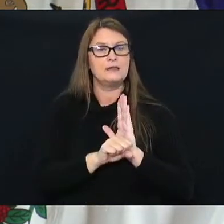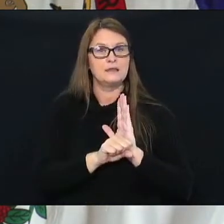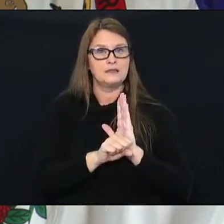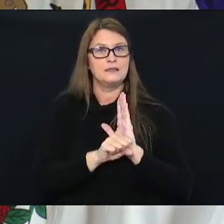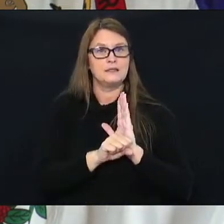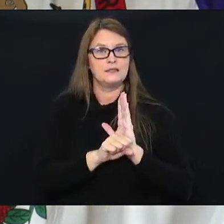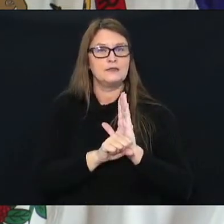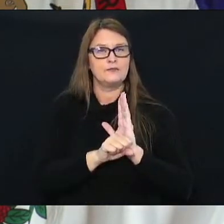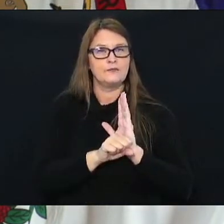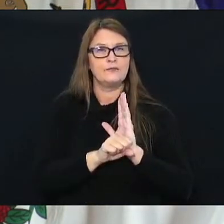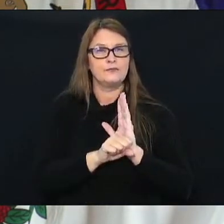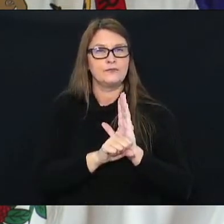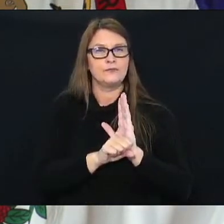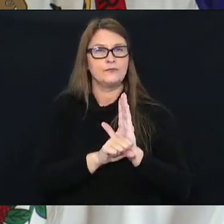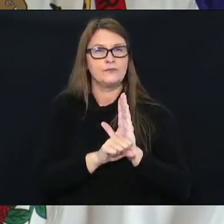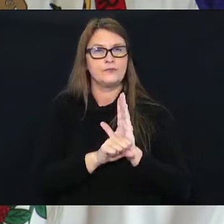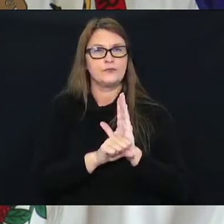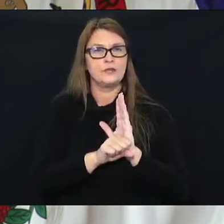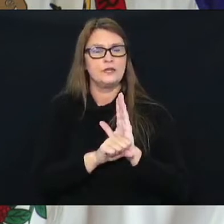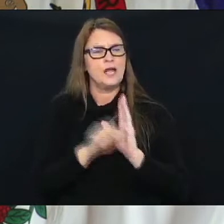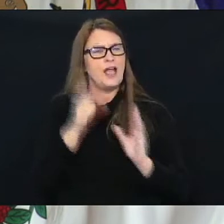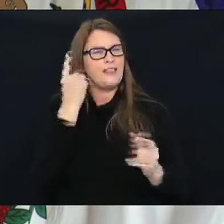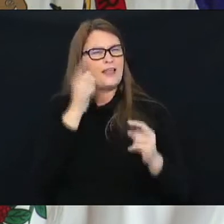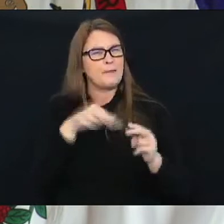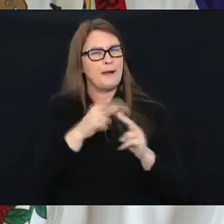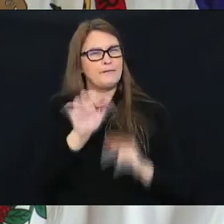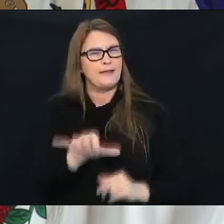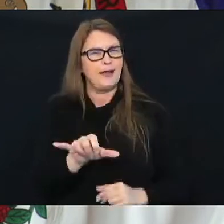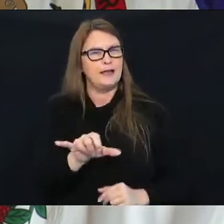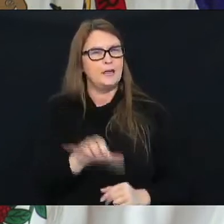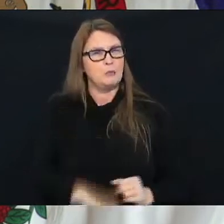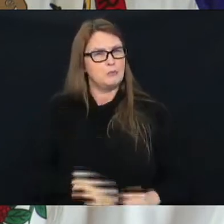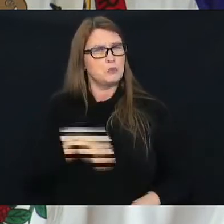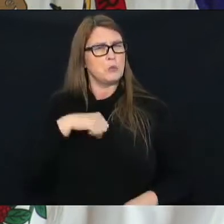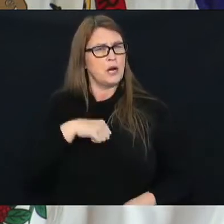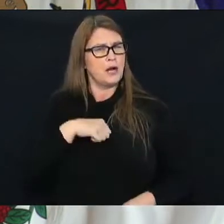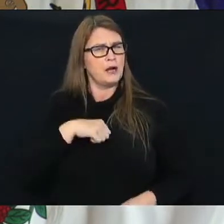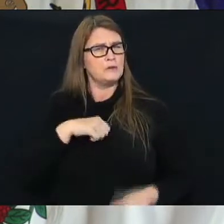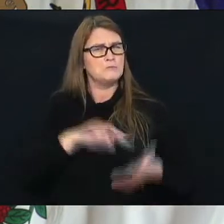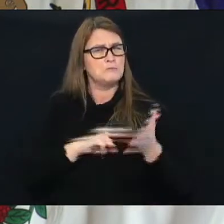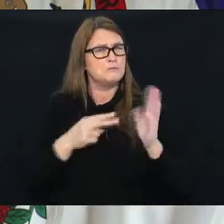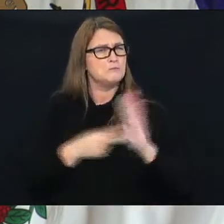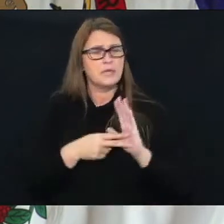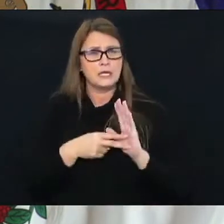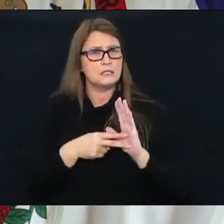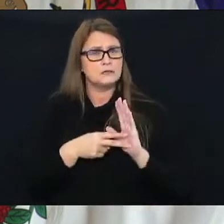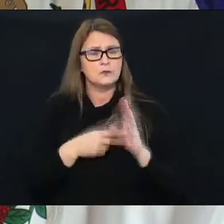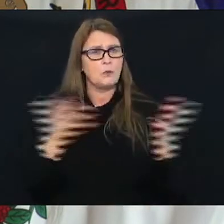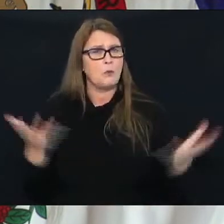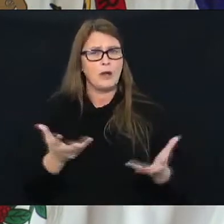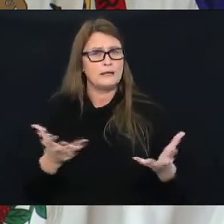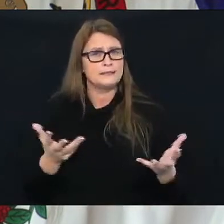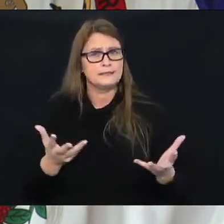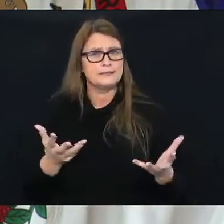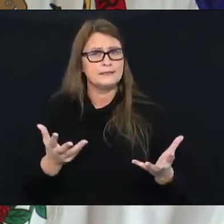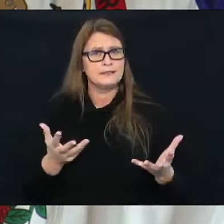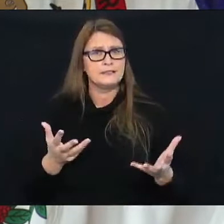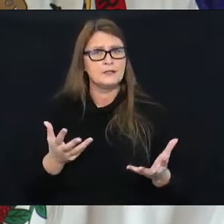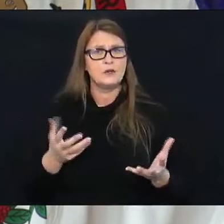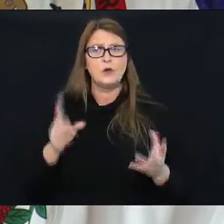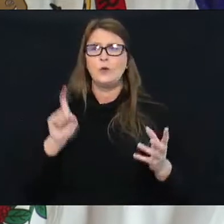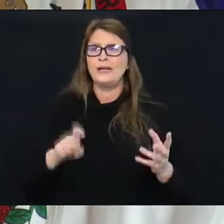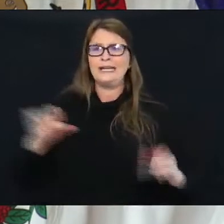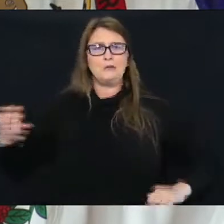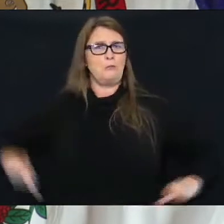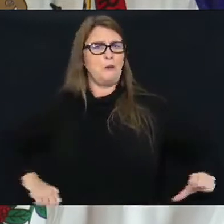just think about that just a second. And when it really boils right down to it, if we're not really, really proud to show ourselves off in